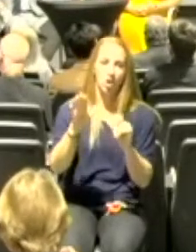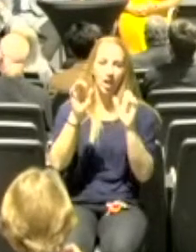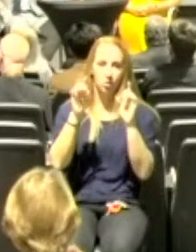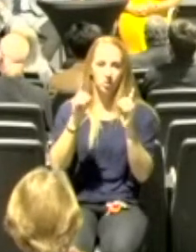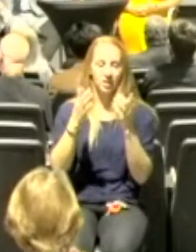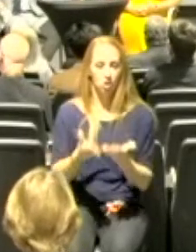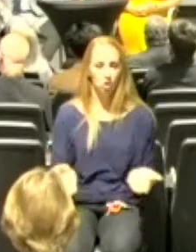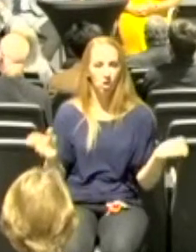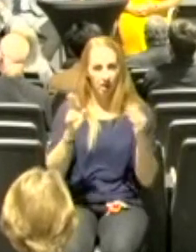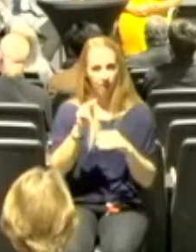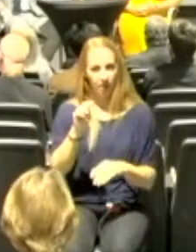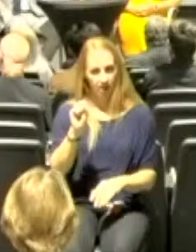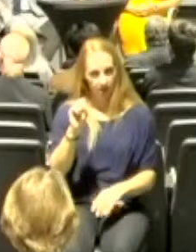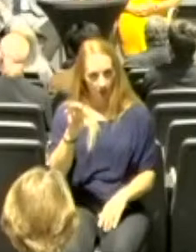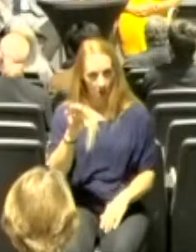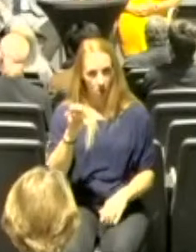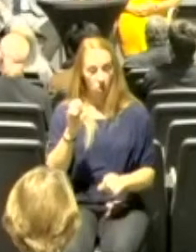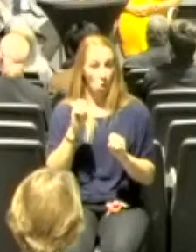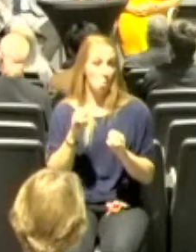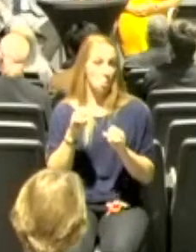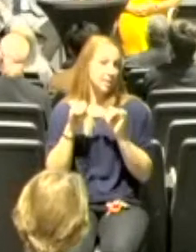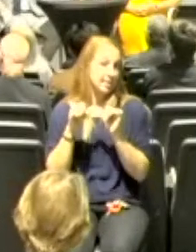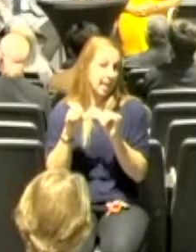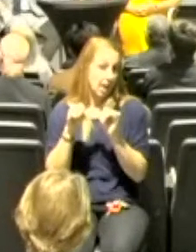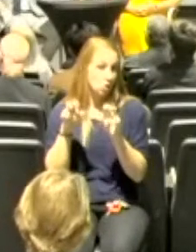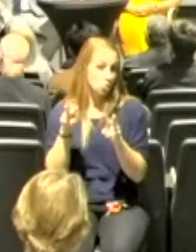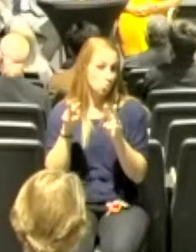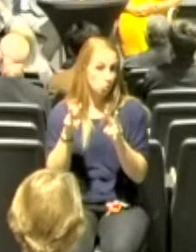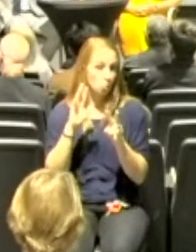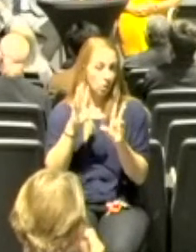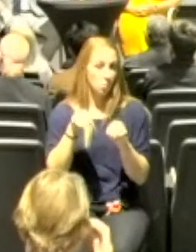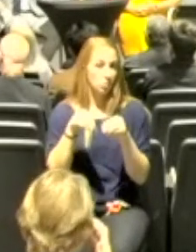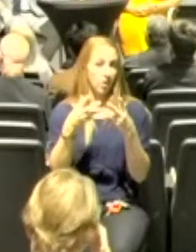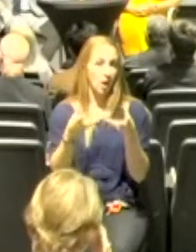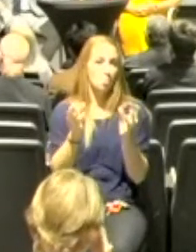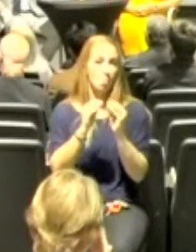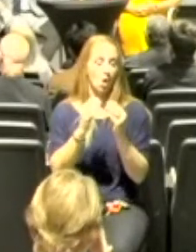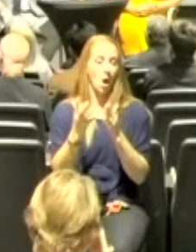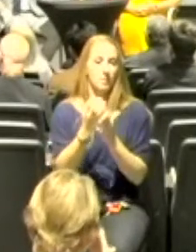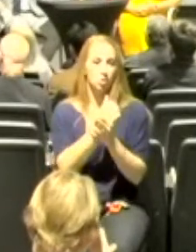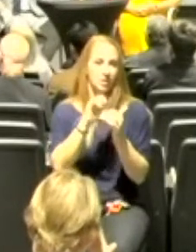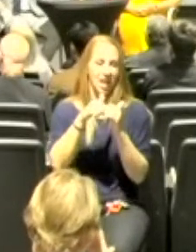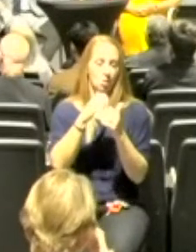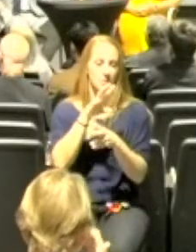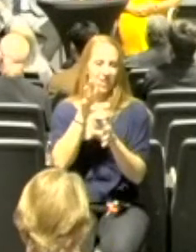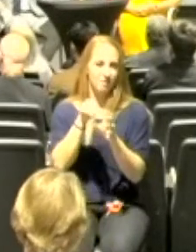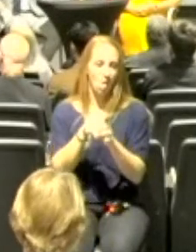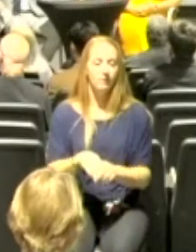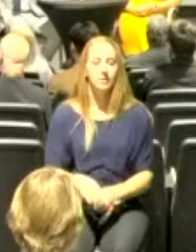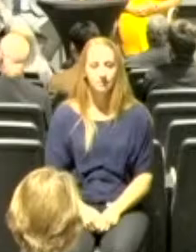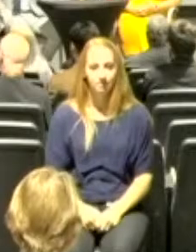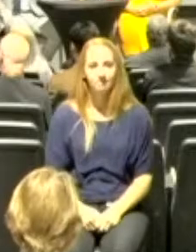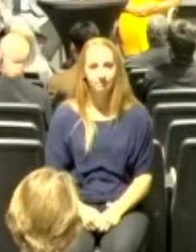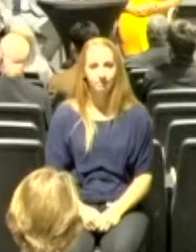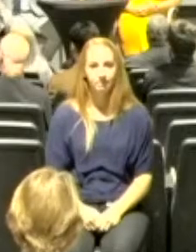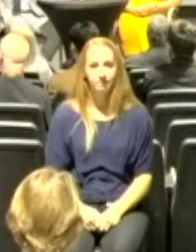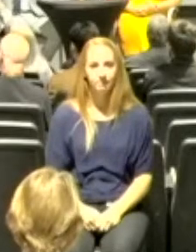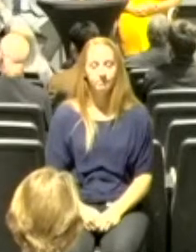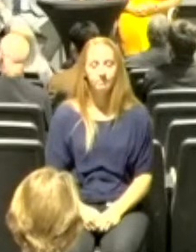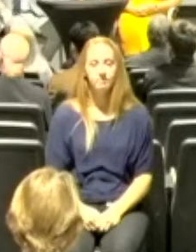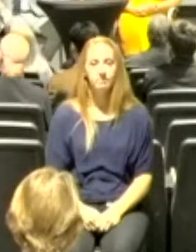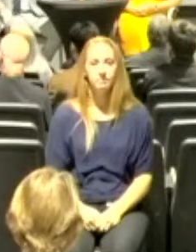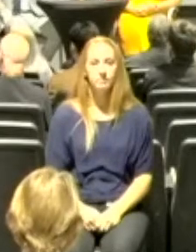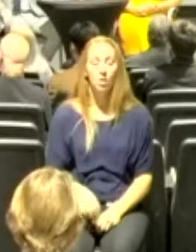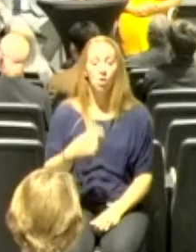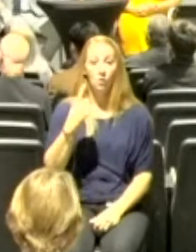here with Nevada State College. So stay tuned as we provide more opportunities of how to get involved there. So to do